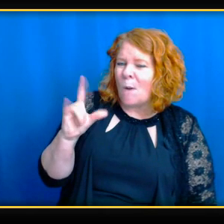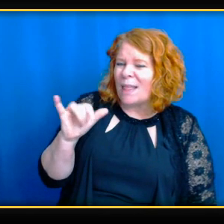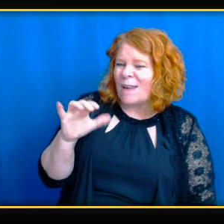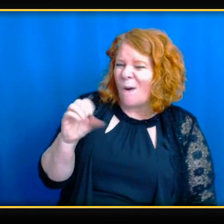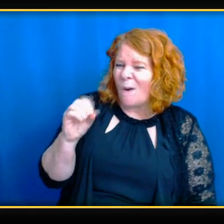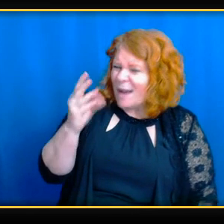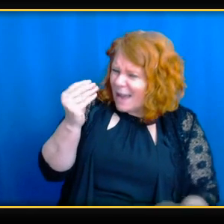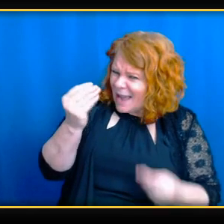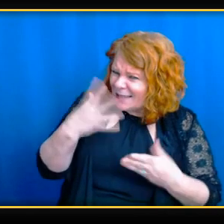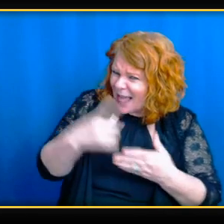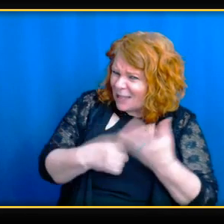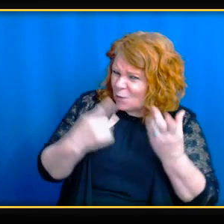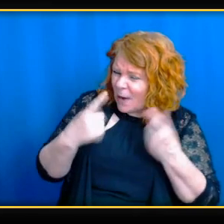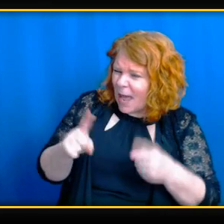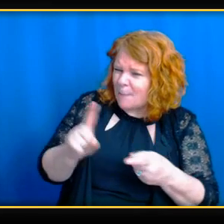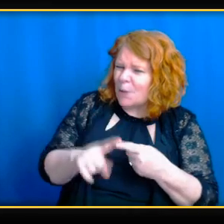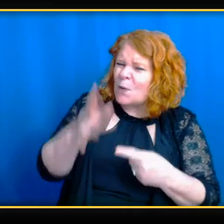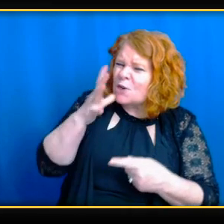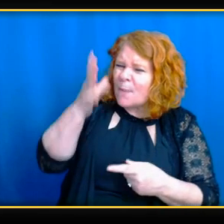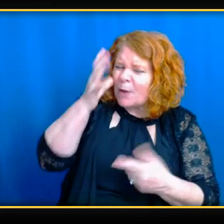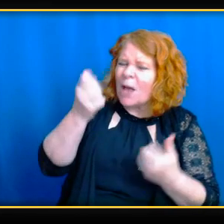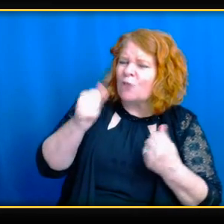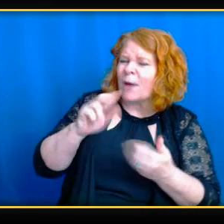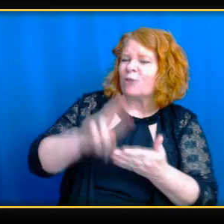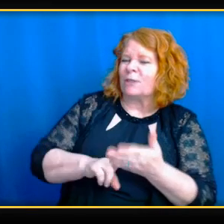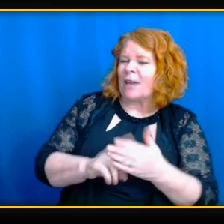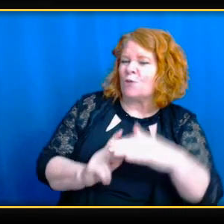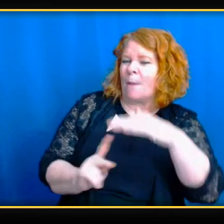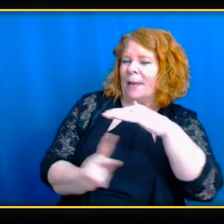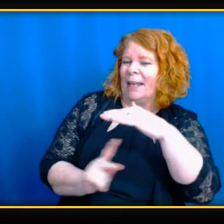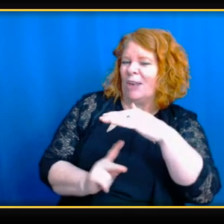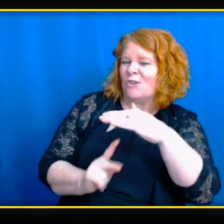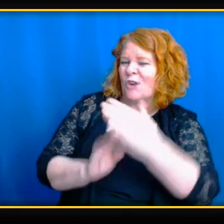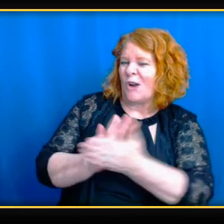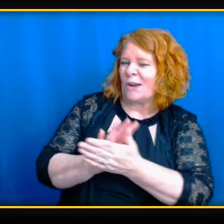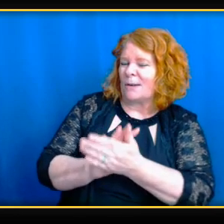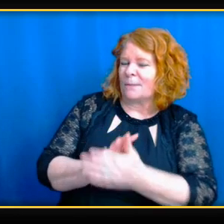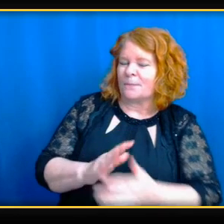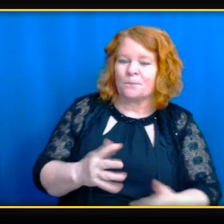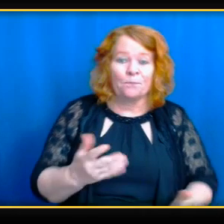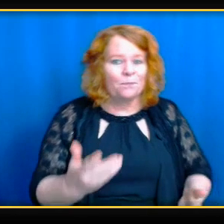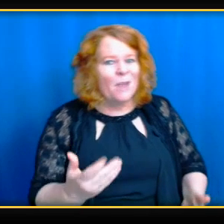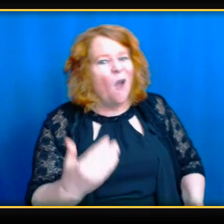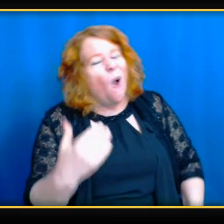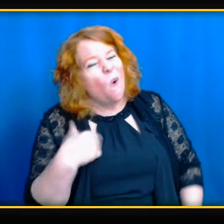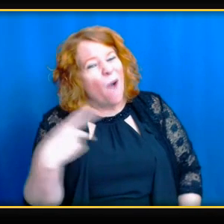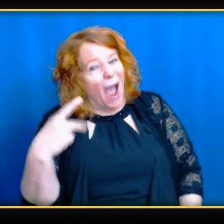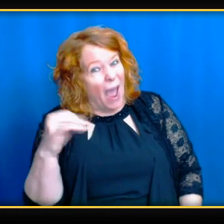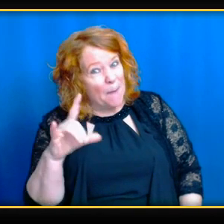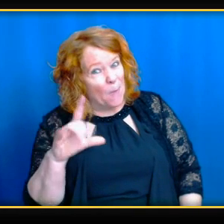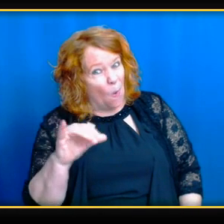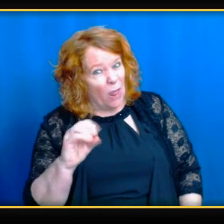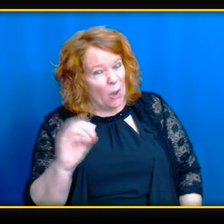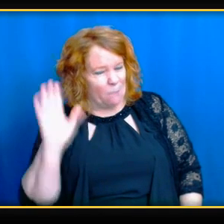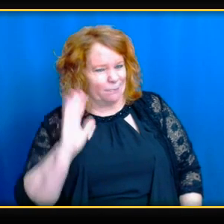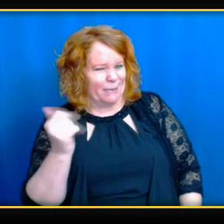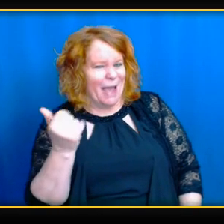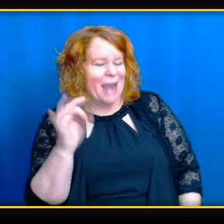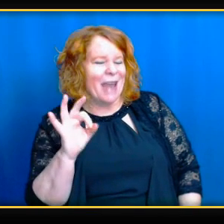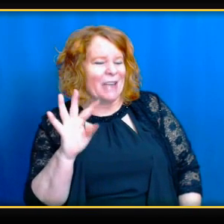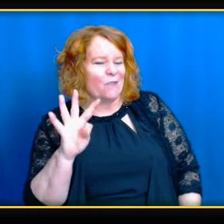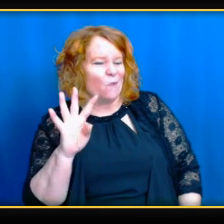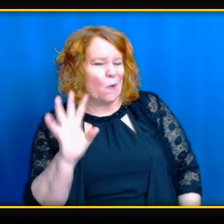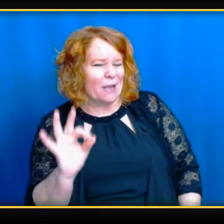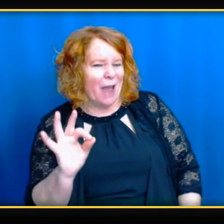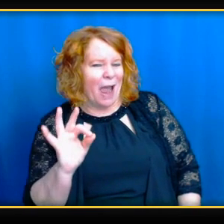your parents tried to enroll you in kindergarten. So I had polio in 1949. I was 18 months old, and